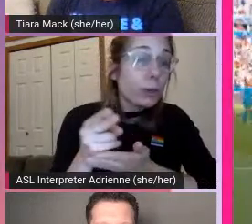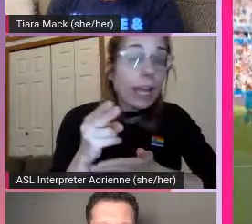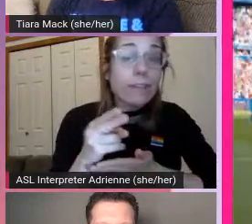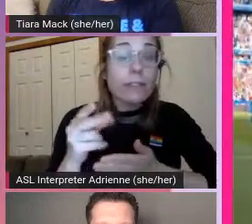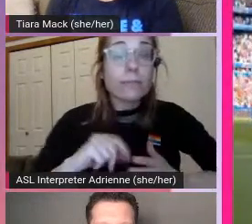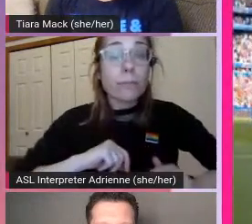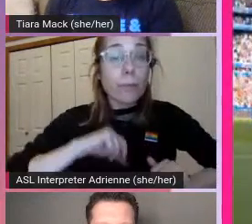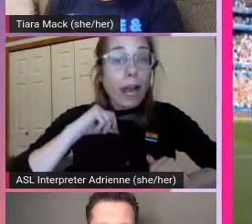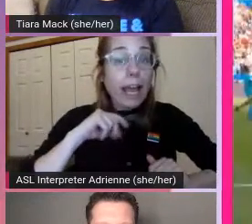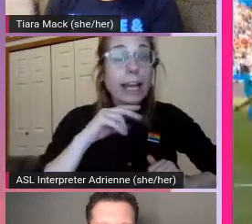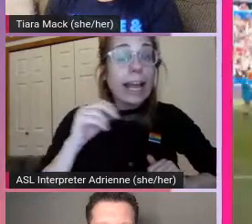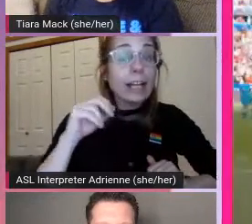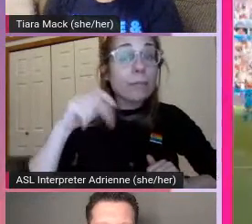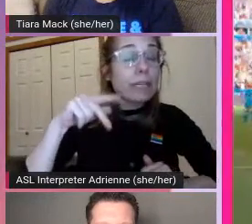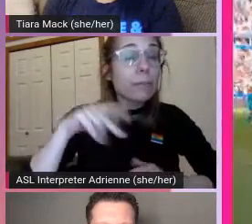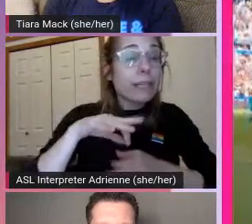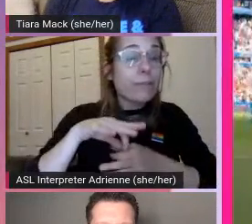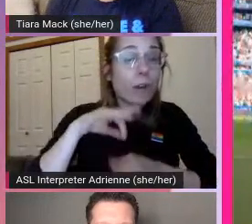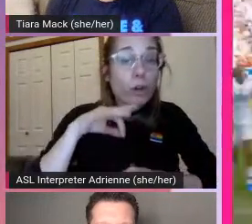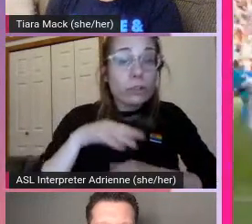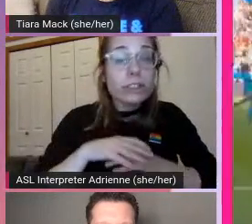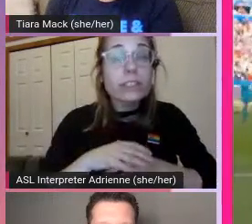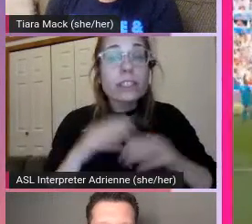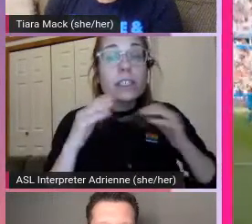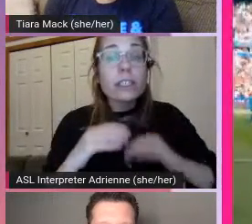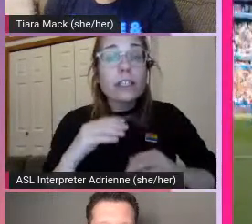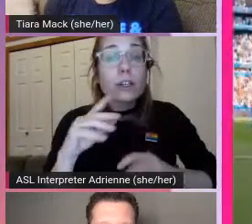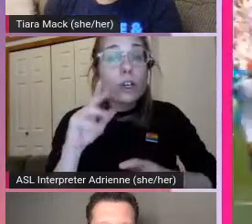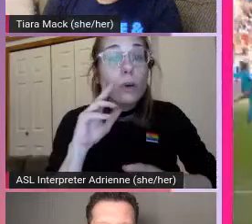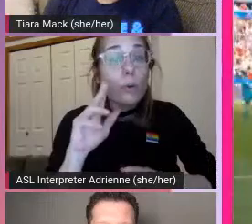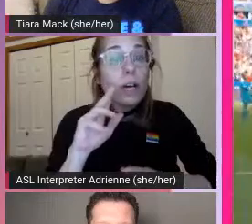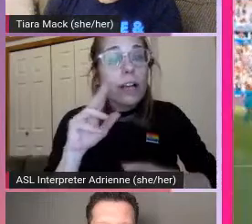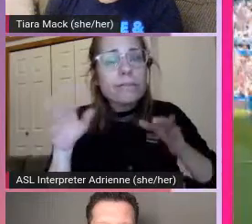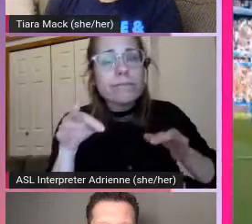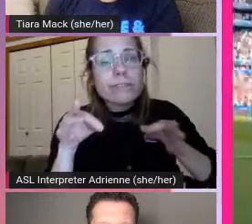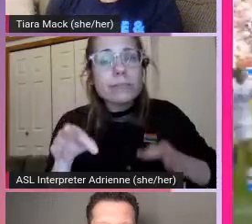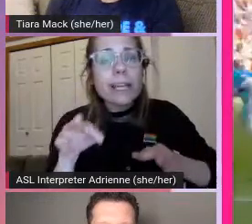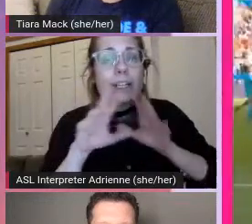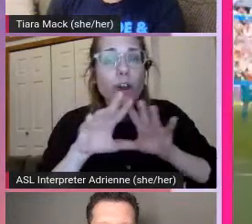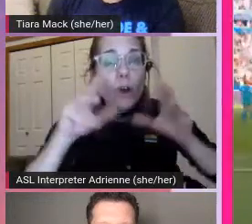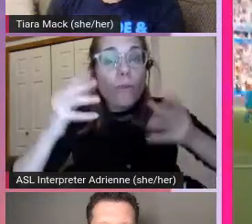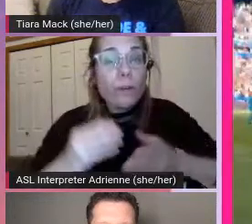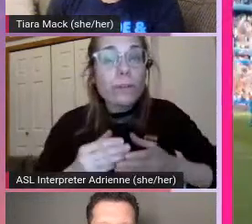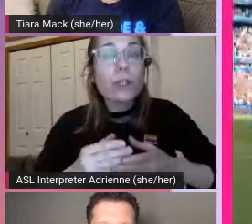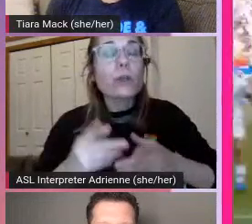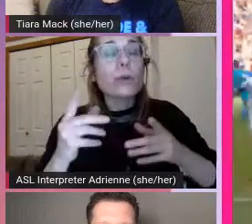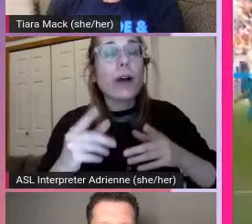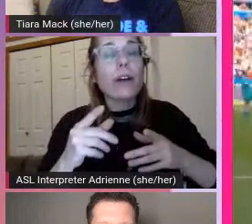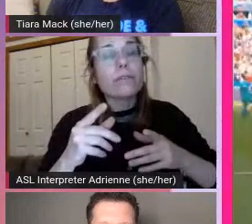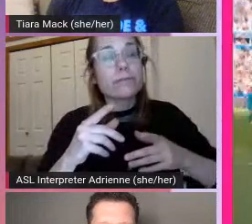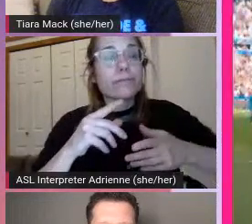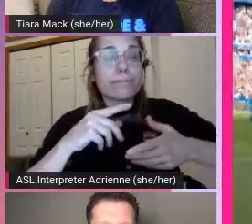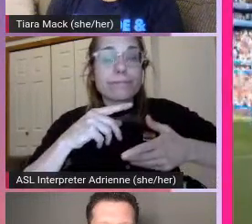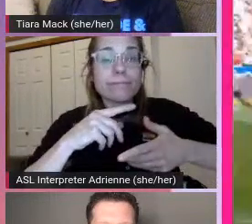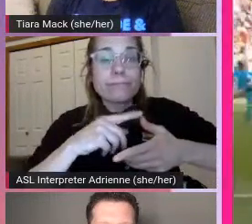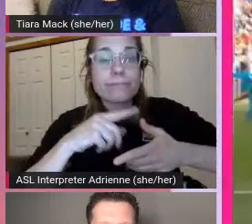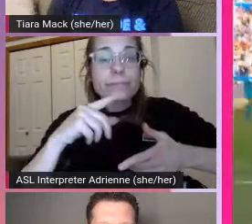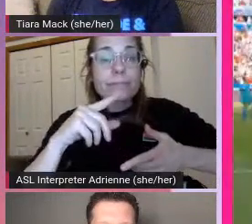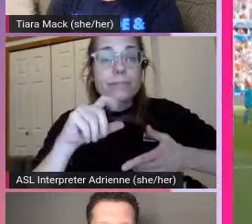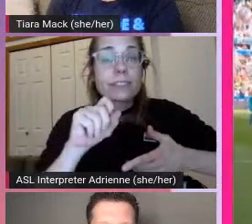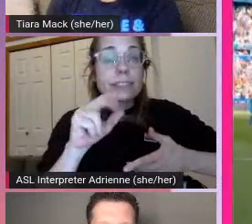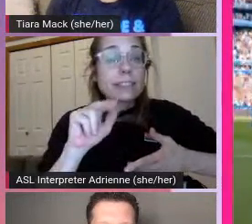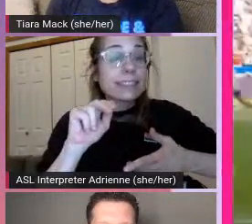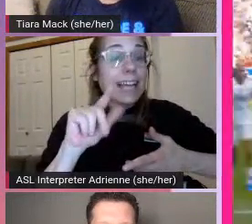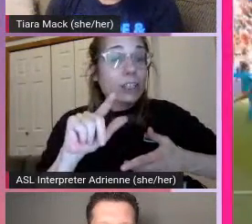LGBTQ+ issues. And on our screen, we have Megan Rapino, who is an activist and athlete on the women's national